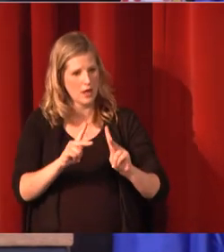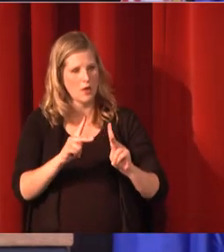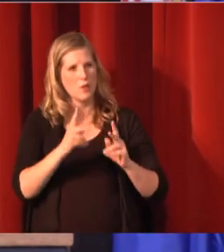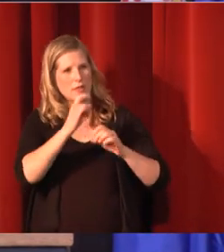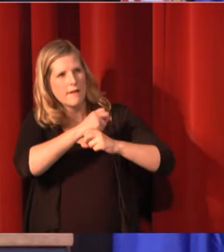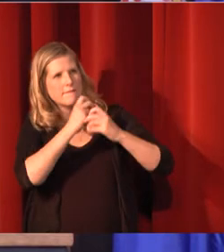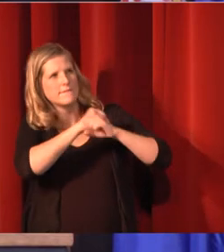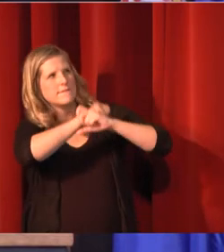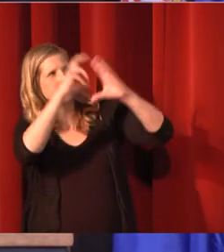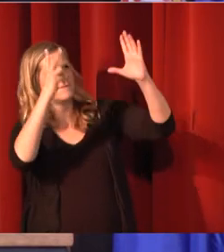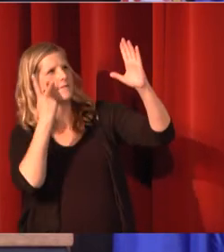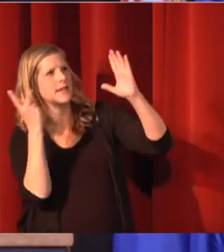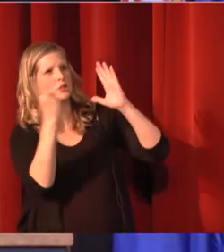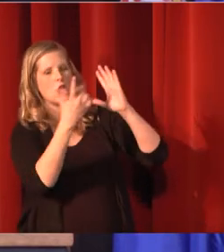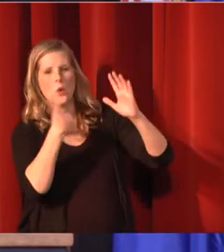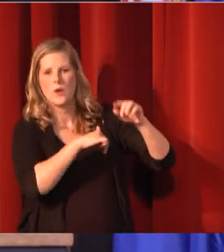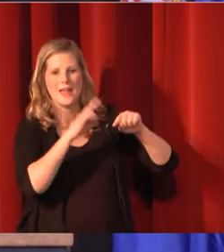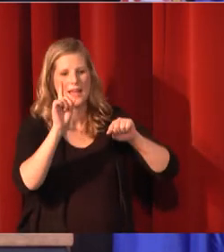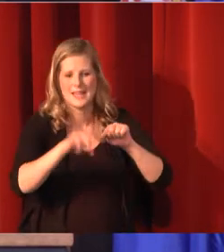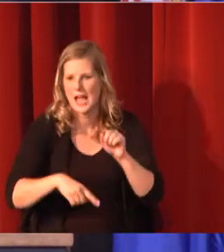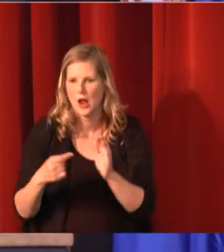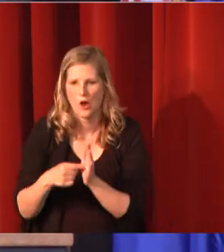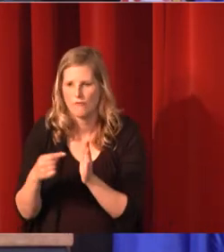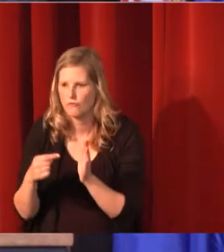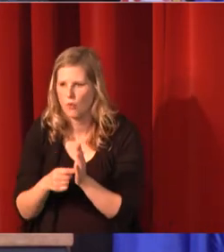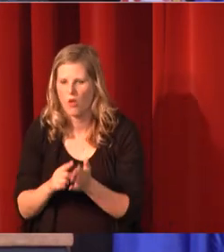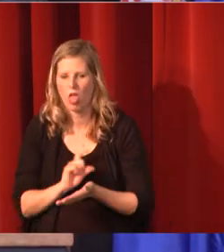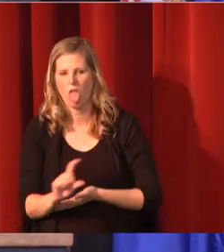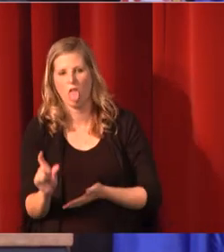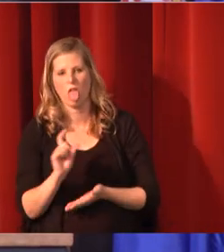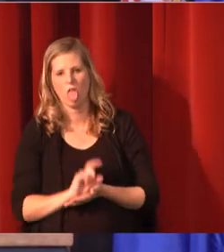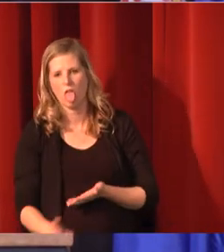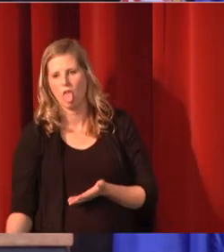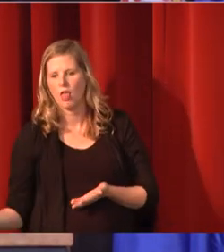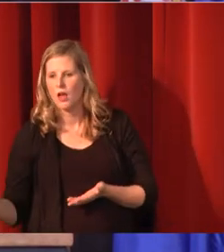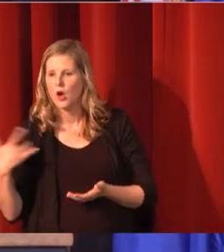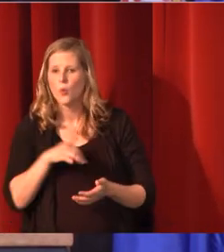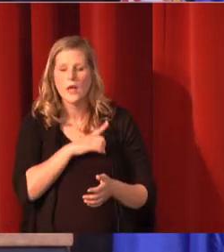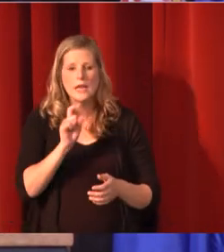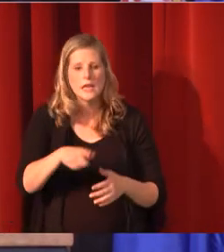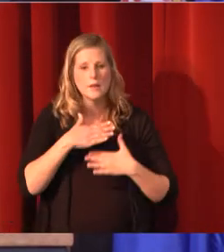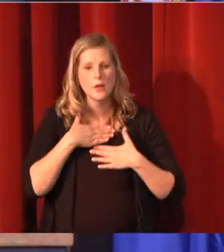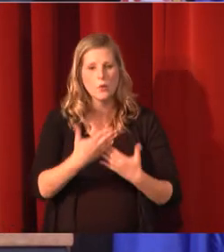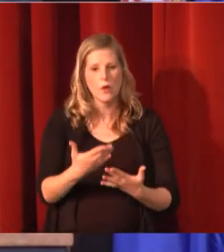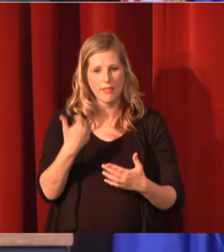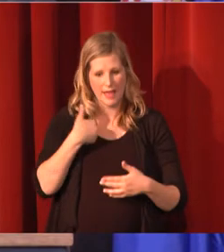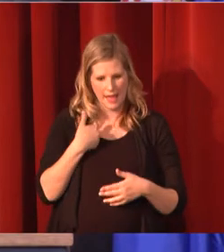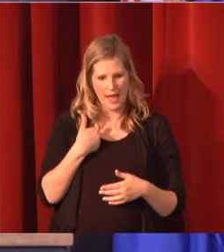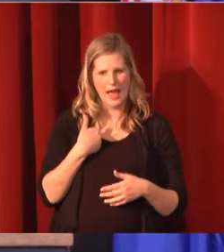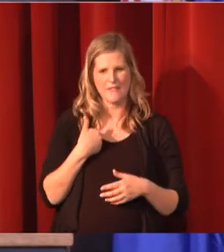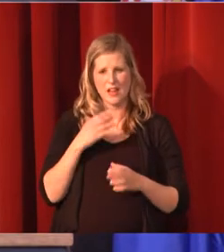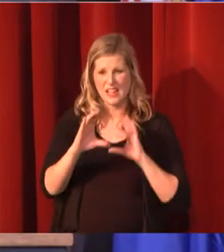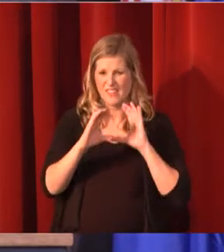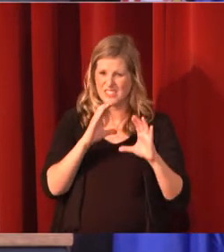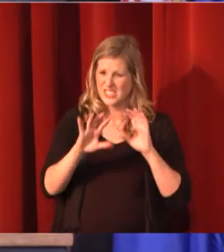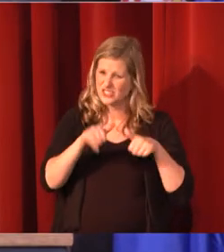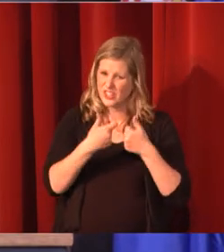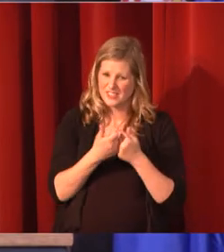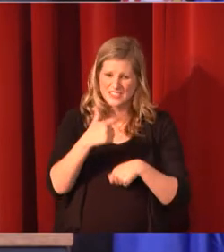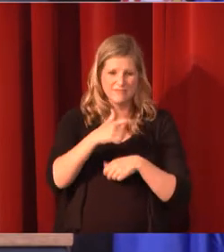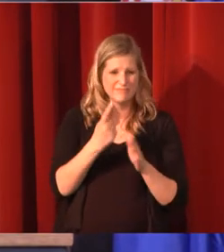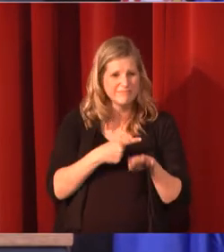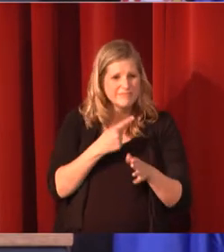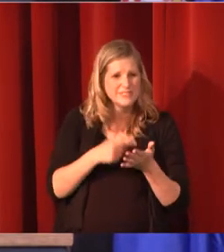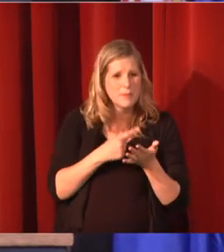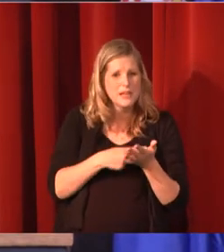vision we just can't afford to sell ourselves short we also have to be willing to have tough conversations and tackle